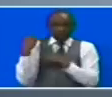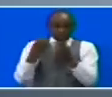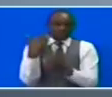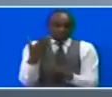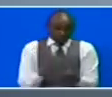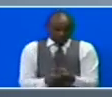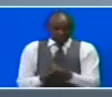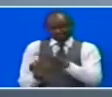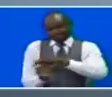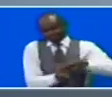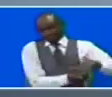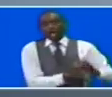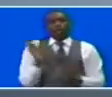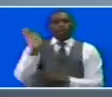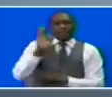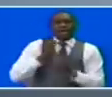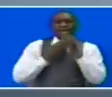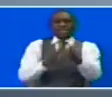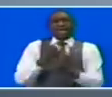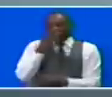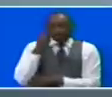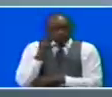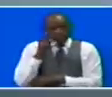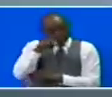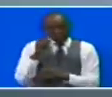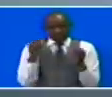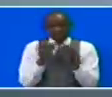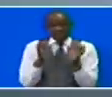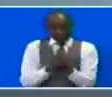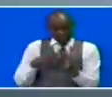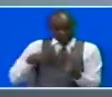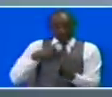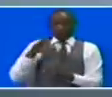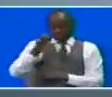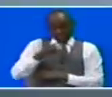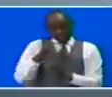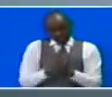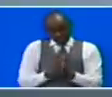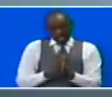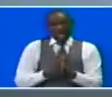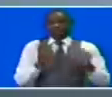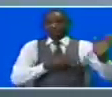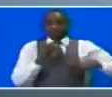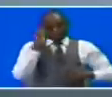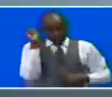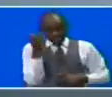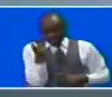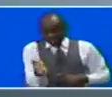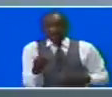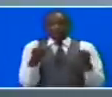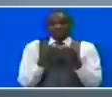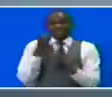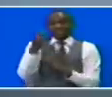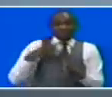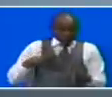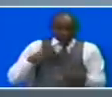On matters politics, Wiper party leader Kalonzo Musyoka is also meeting aspirants in his own party at the Bomas of Kenya. He meets the aspirants